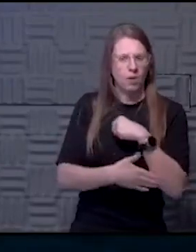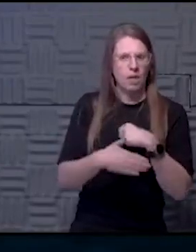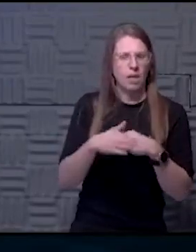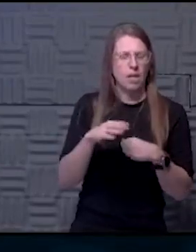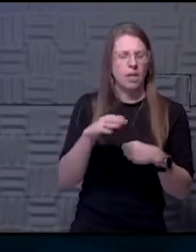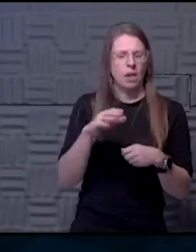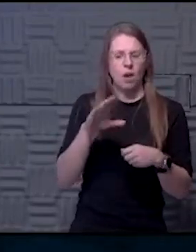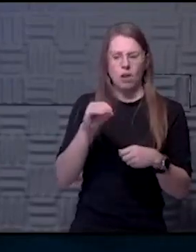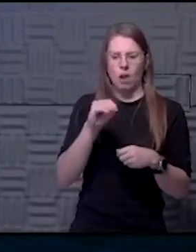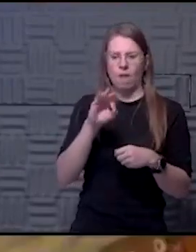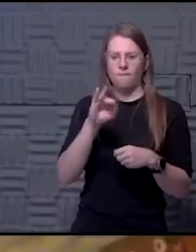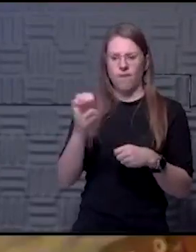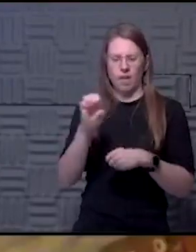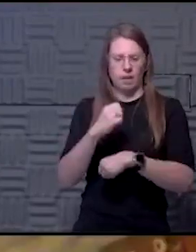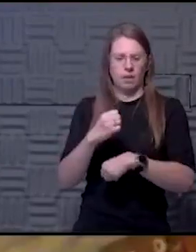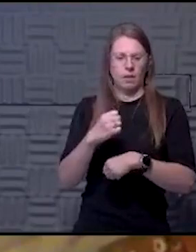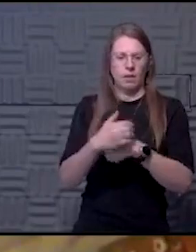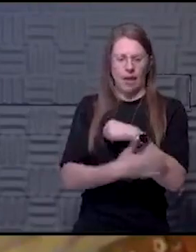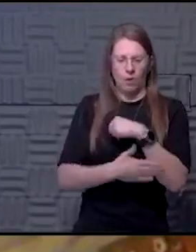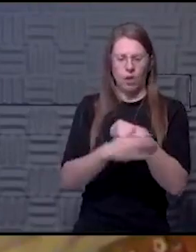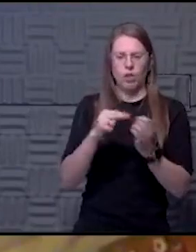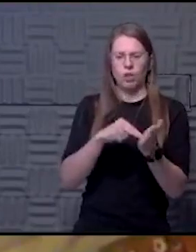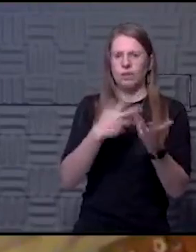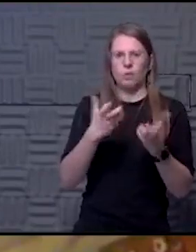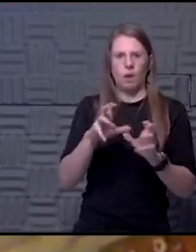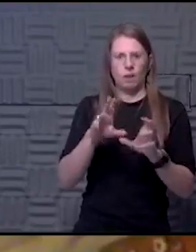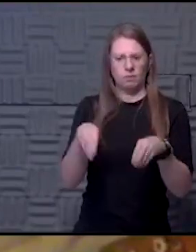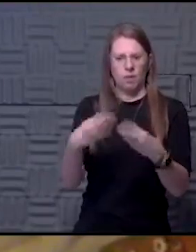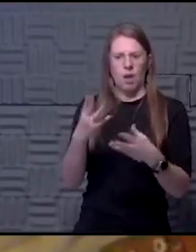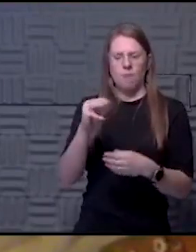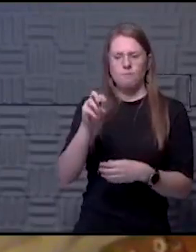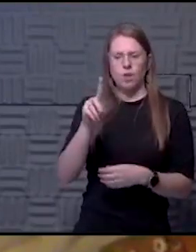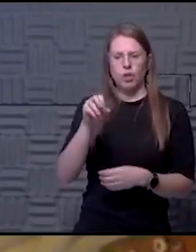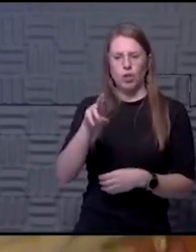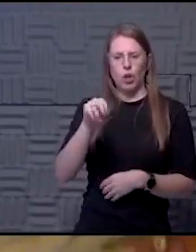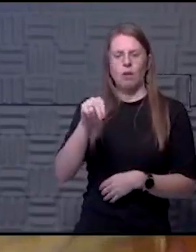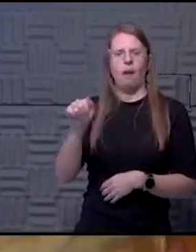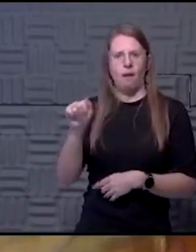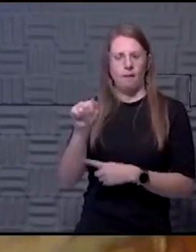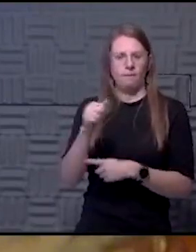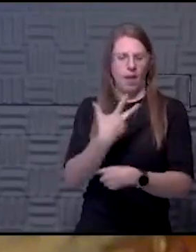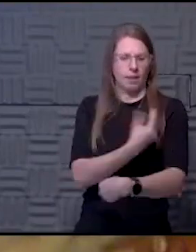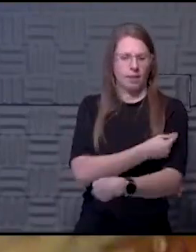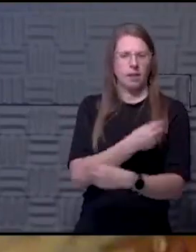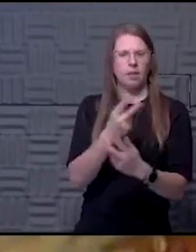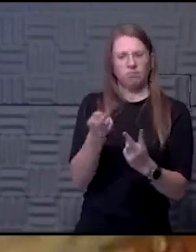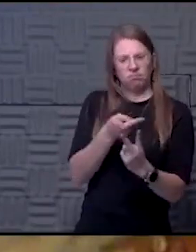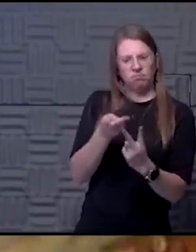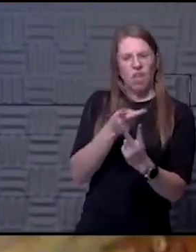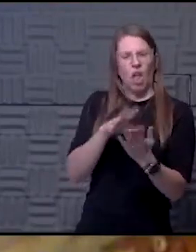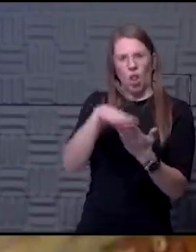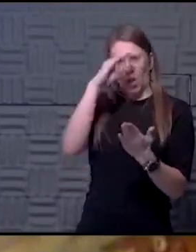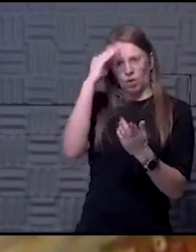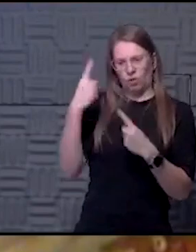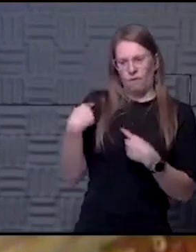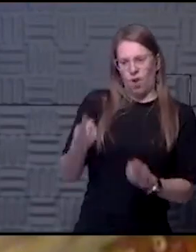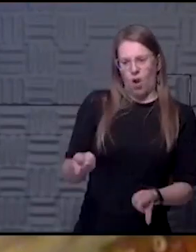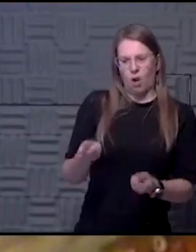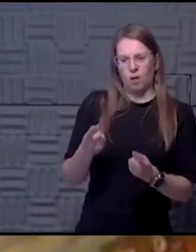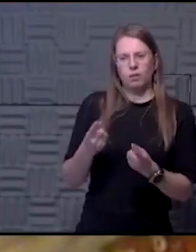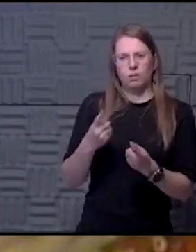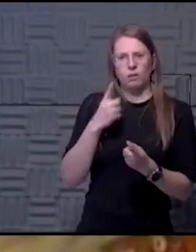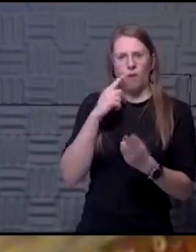give the Moderna vaccine. And Sarah wants to know what you, Dr. Normer, and Mayor Lucas think about what you've learned so far in the